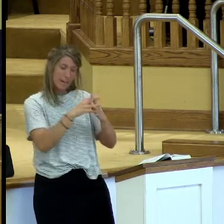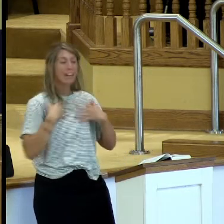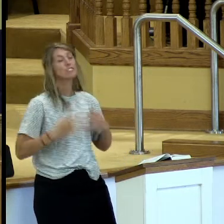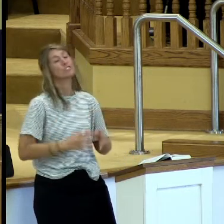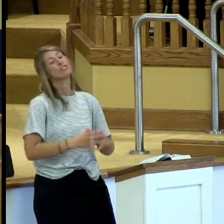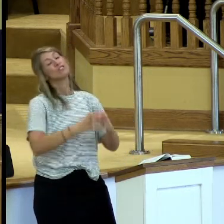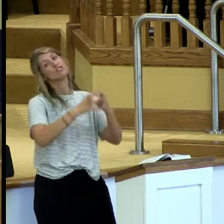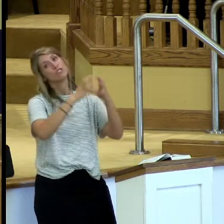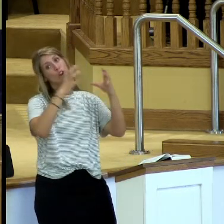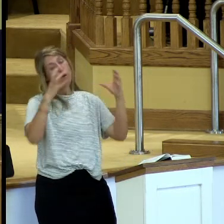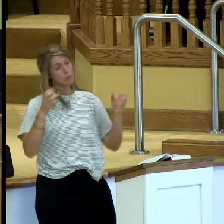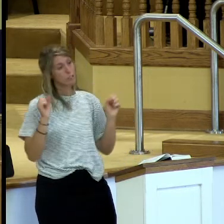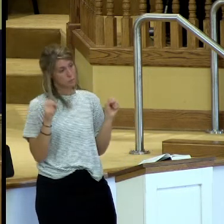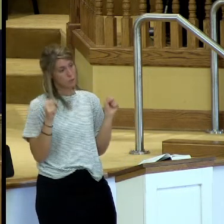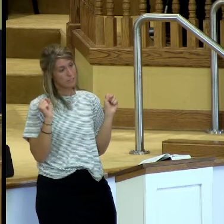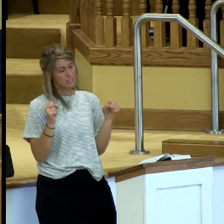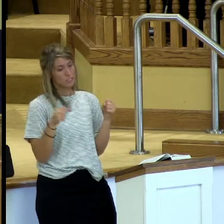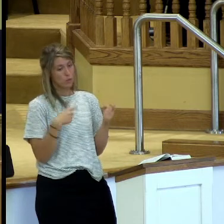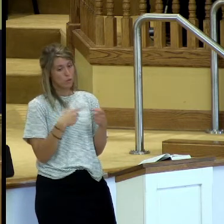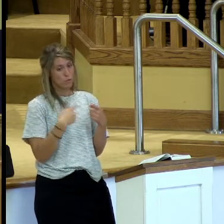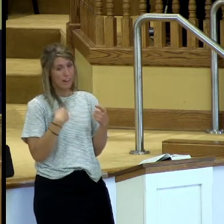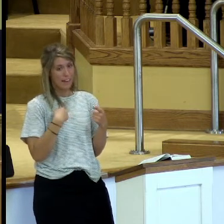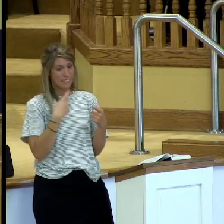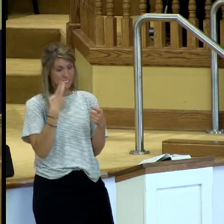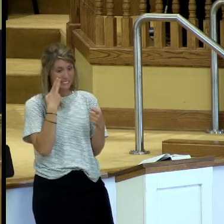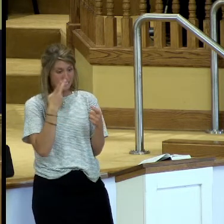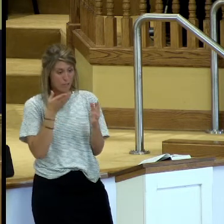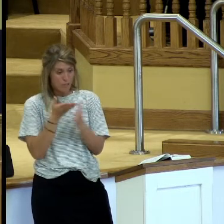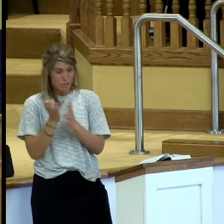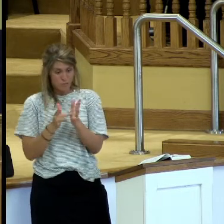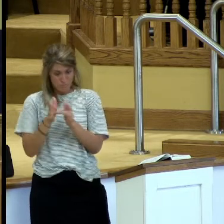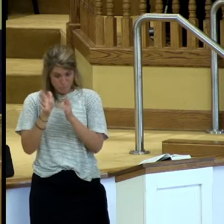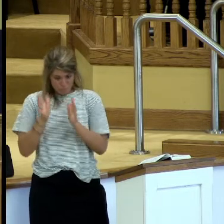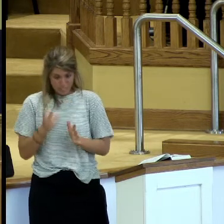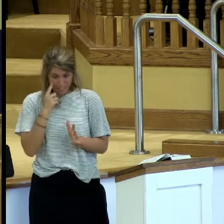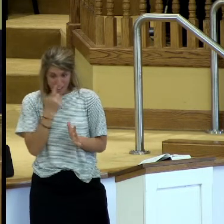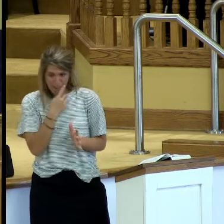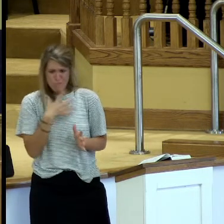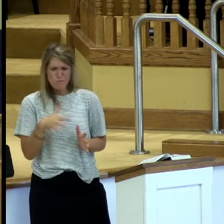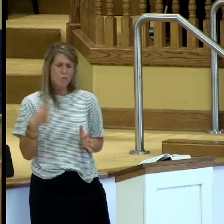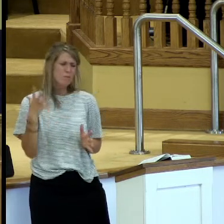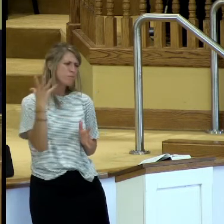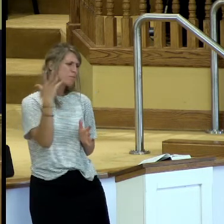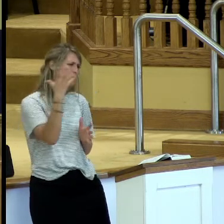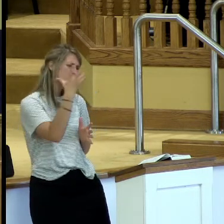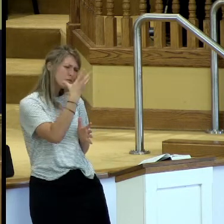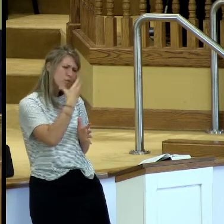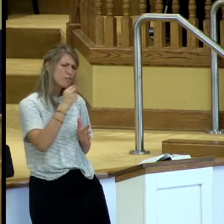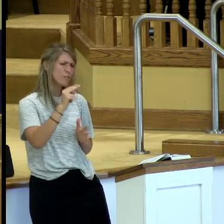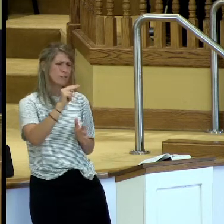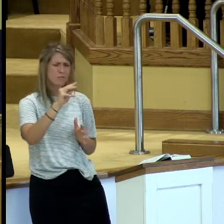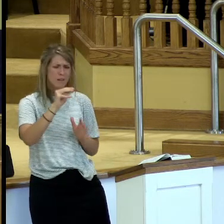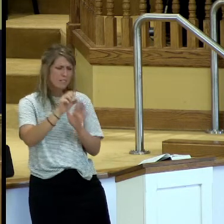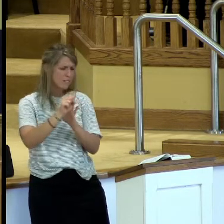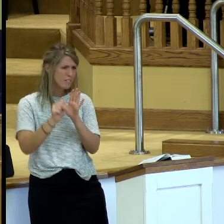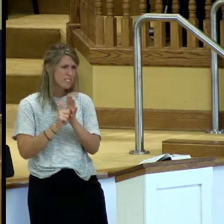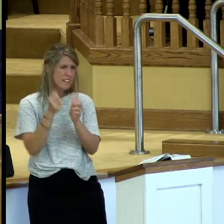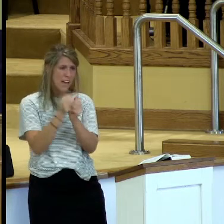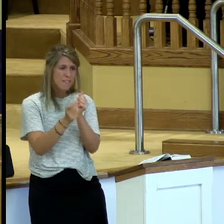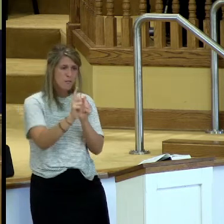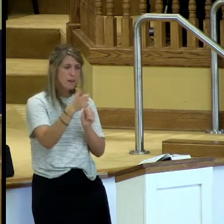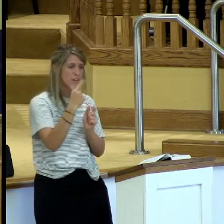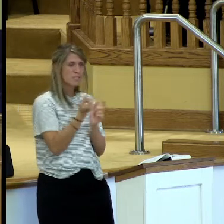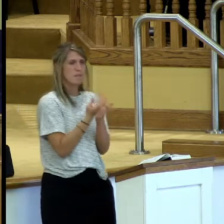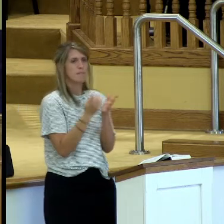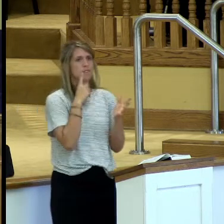much potential, everybody. Understand, when I got to see it through a Christian's eyes, oh my goodness, New Mexico is so beautiful. Everywhere you go,